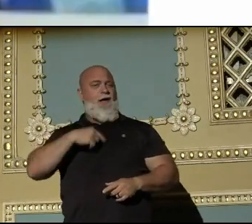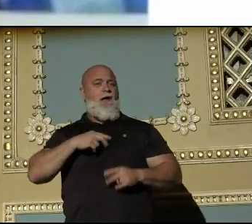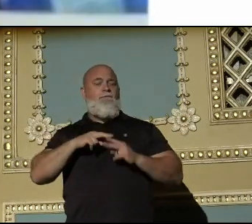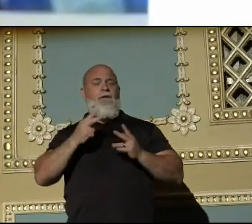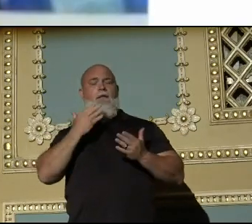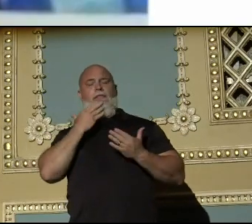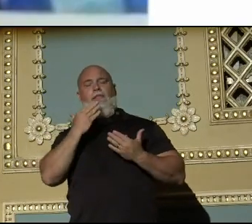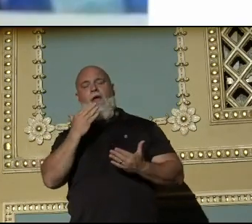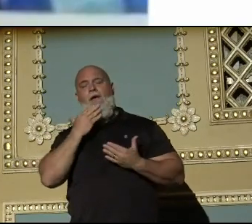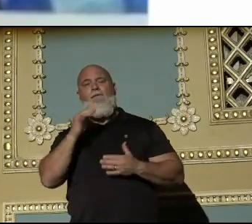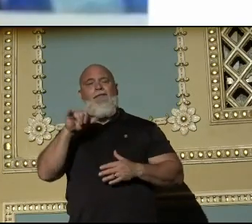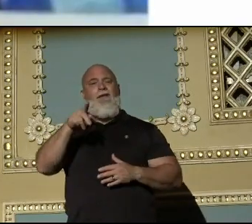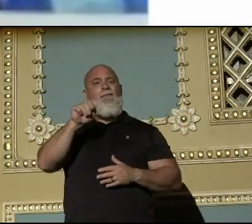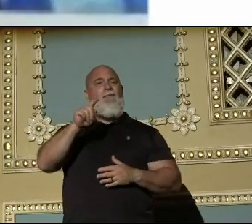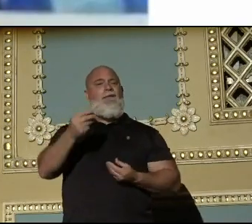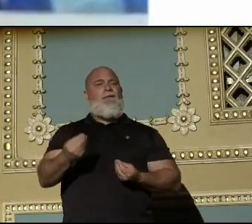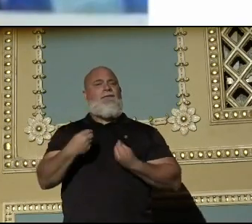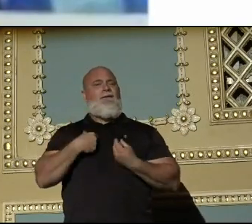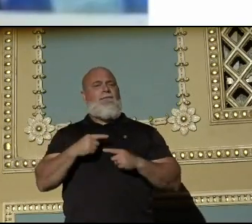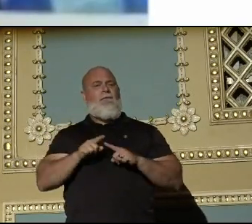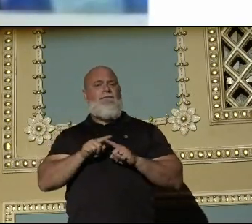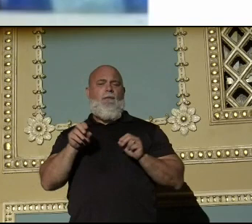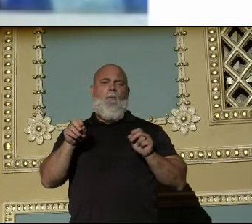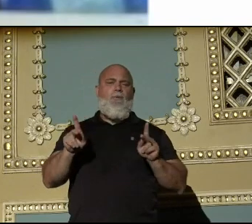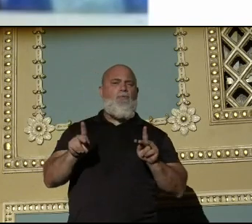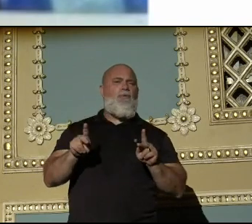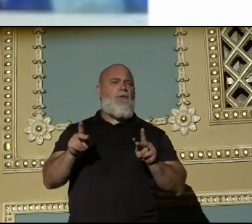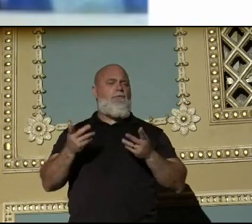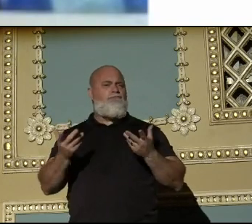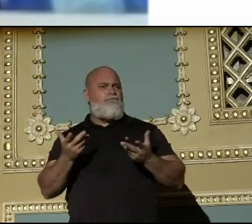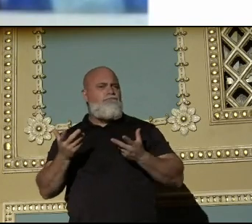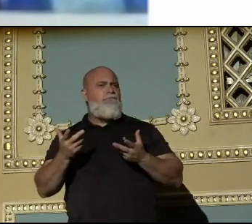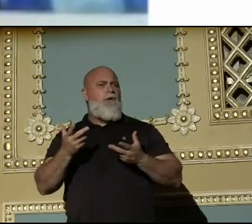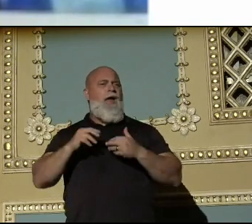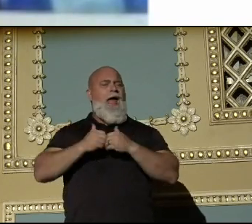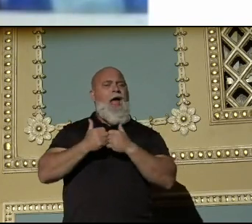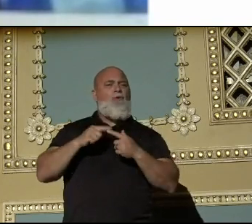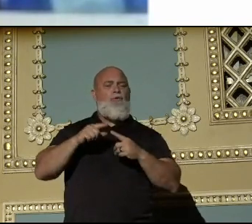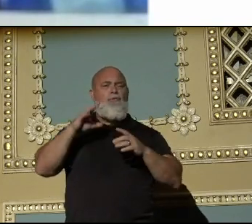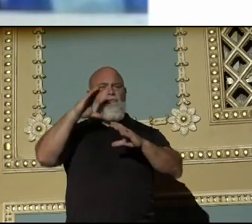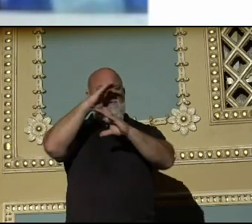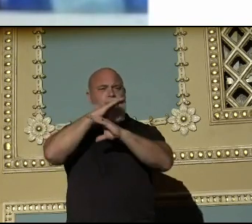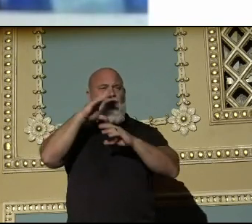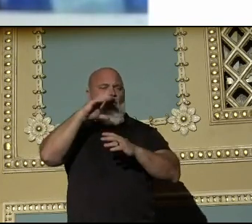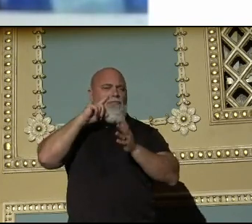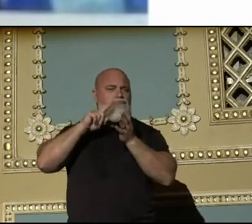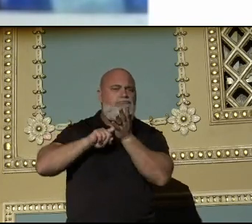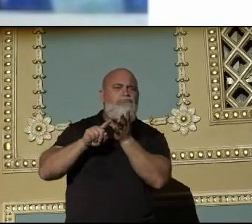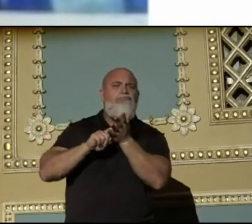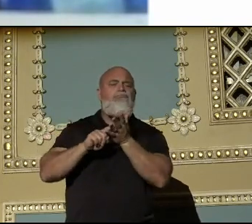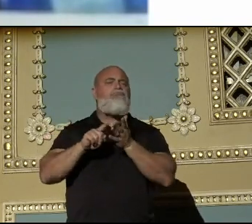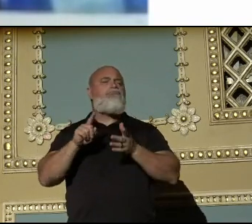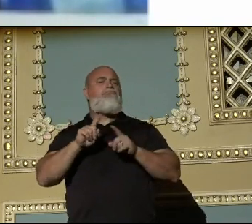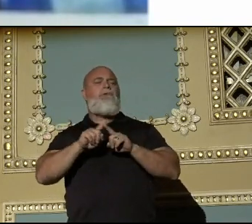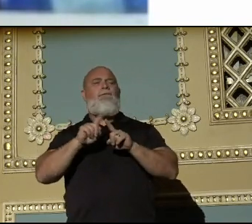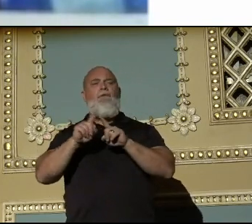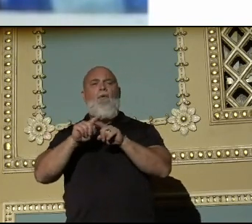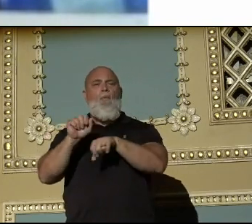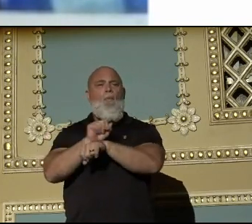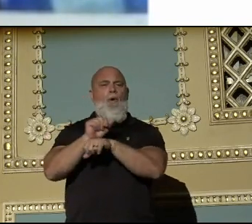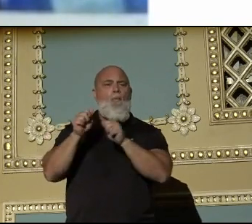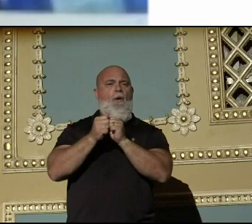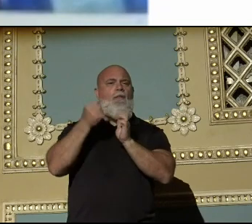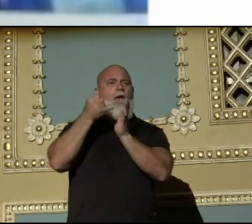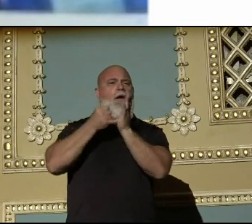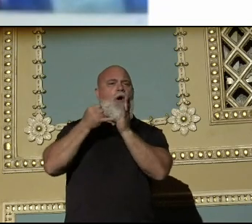that the Paramount has given me these opportunities and ways to explore, not only in working in an artist career,